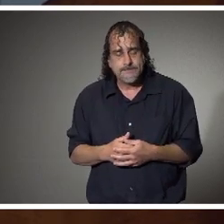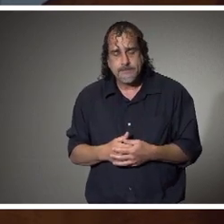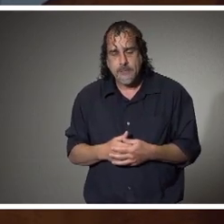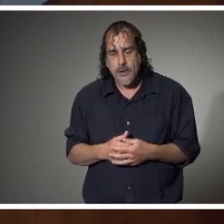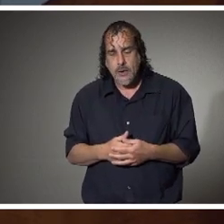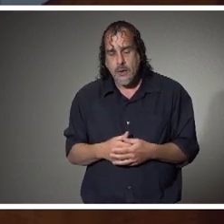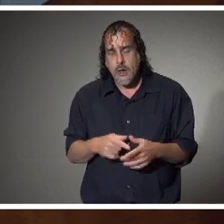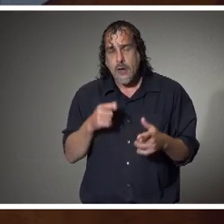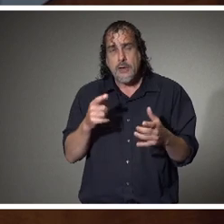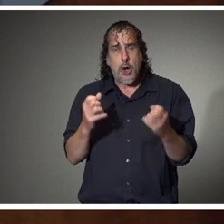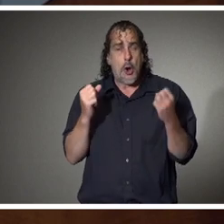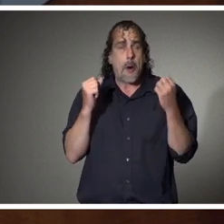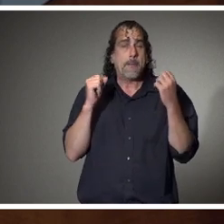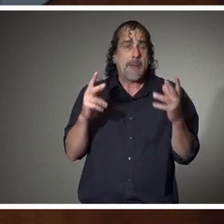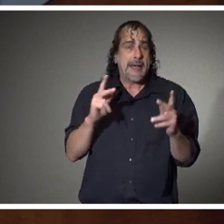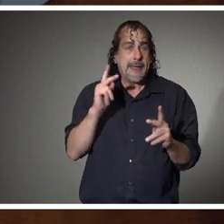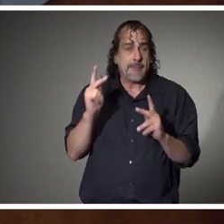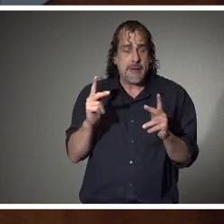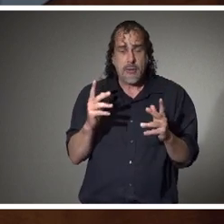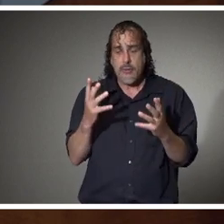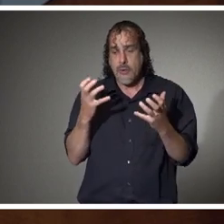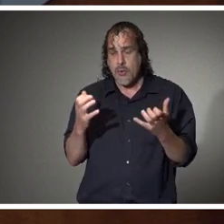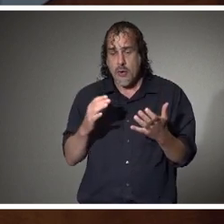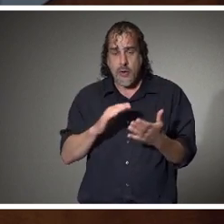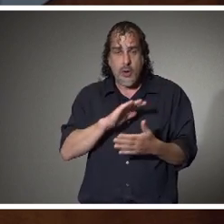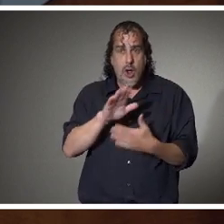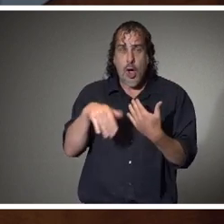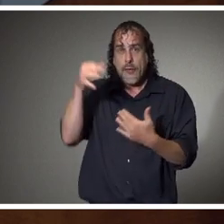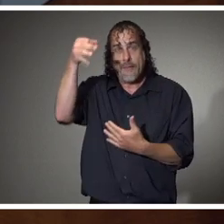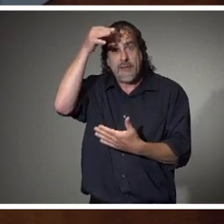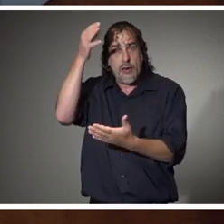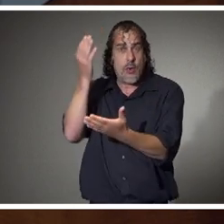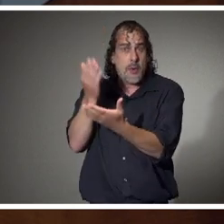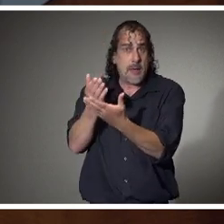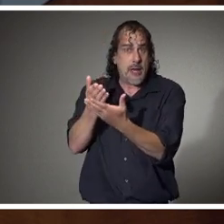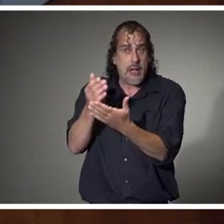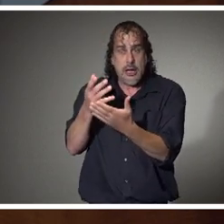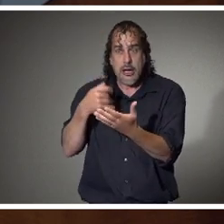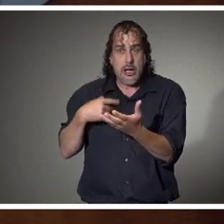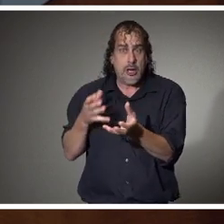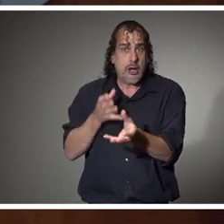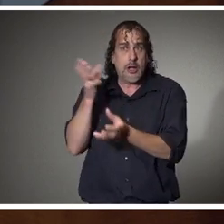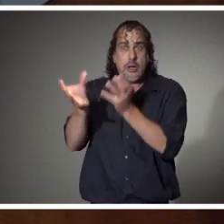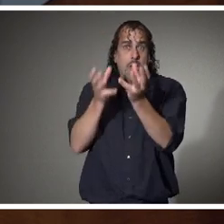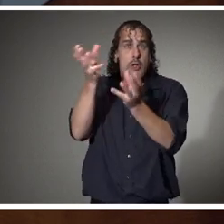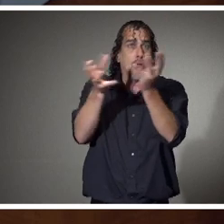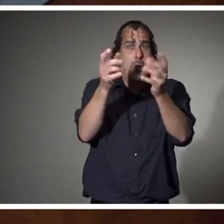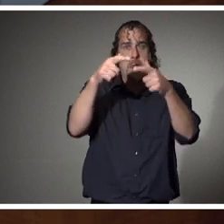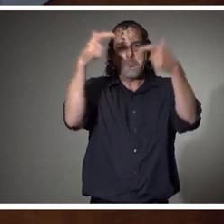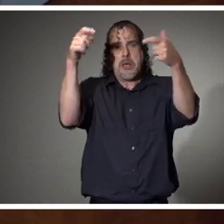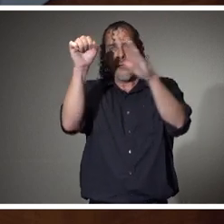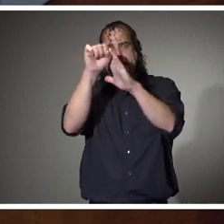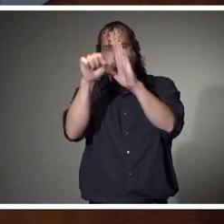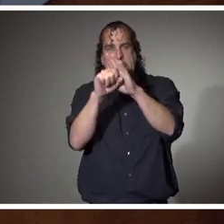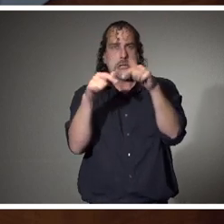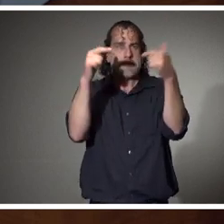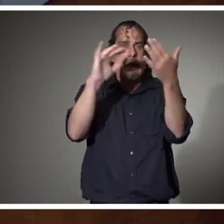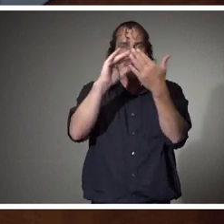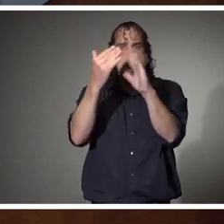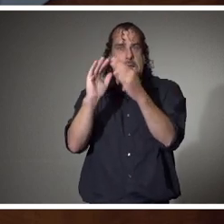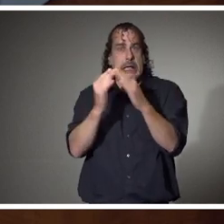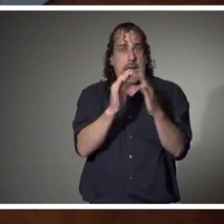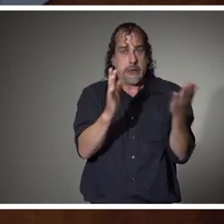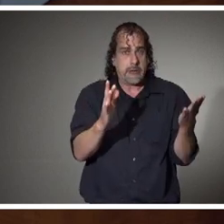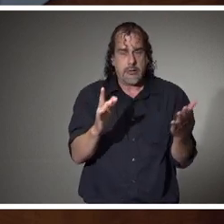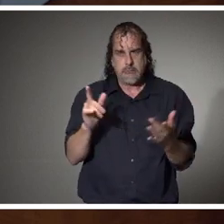people who want all of our resources at the federal level to just go to big states with big cities. But